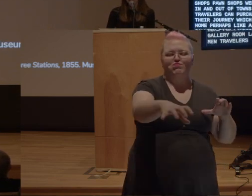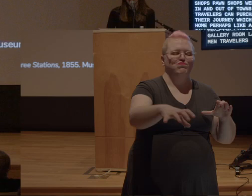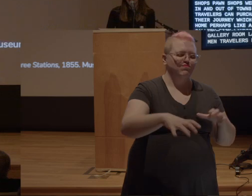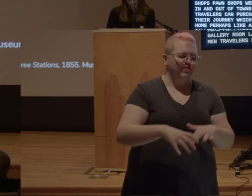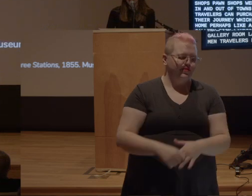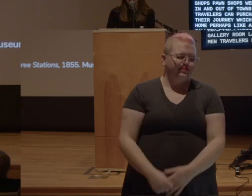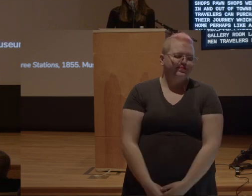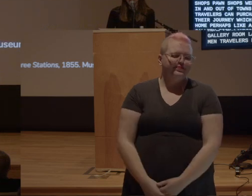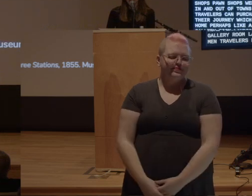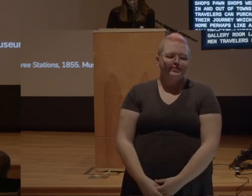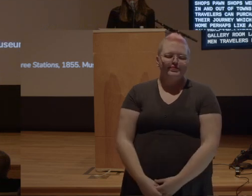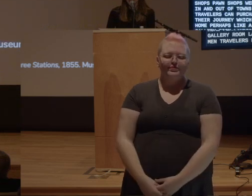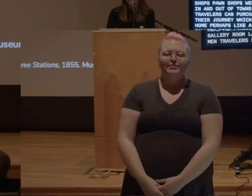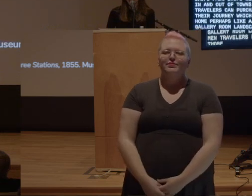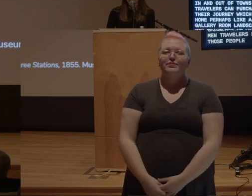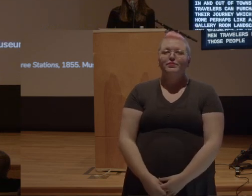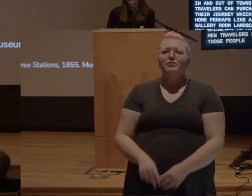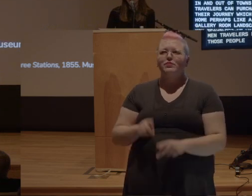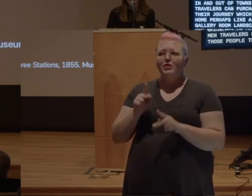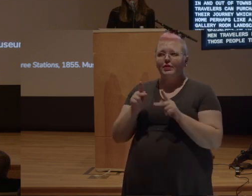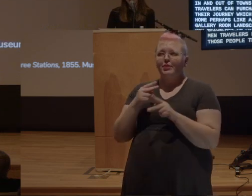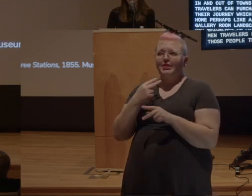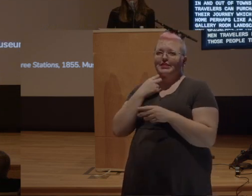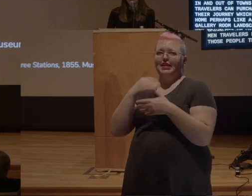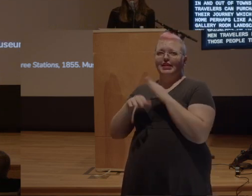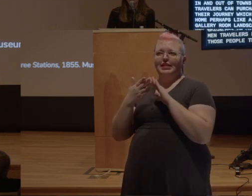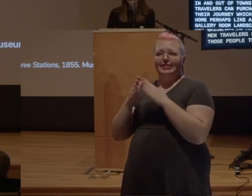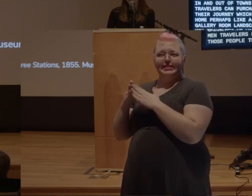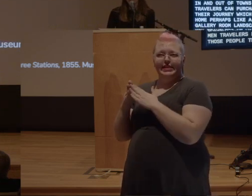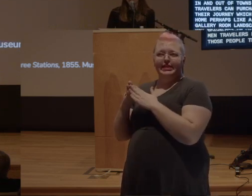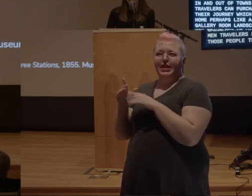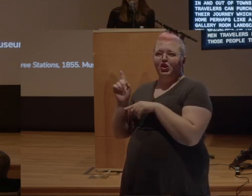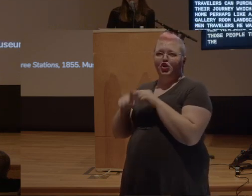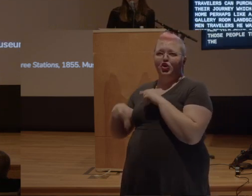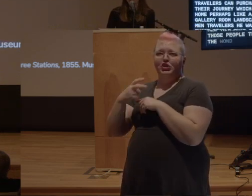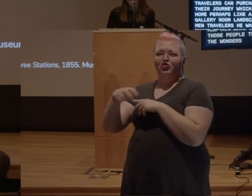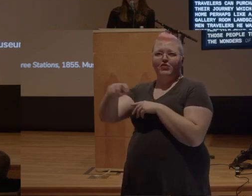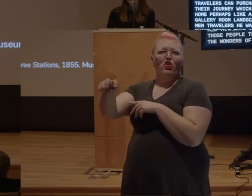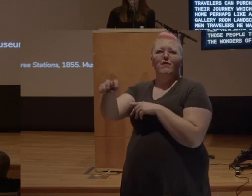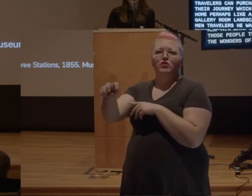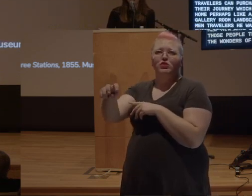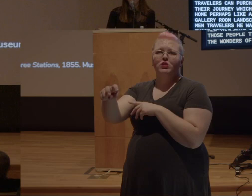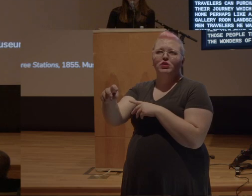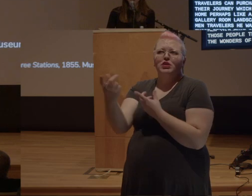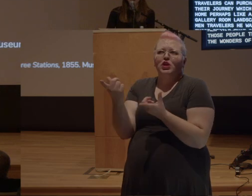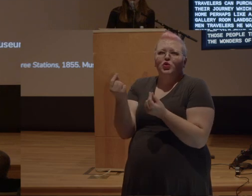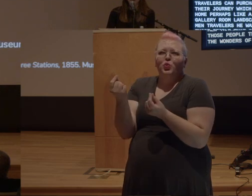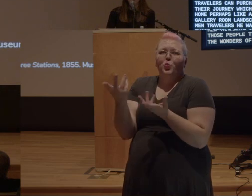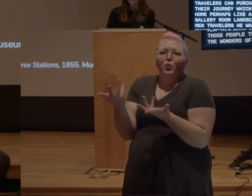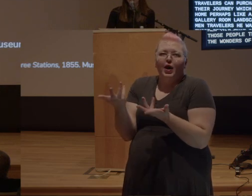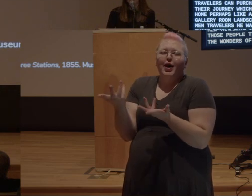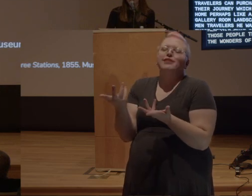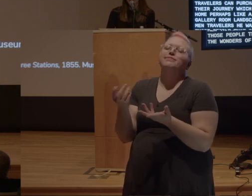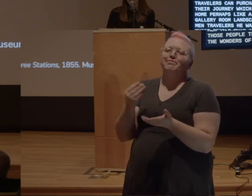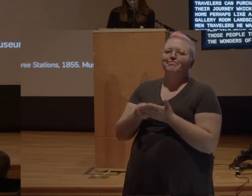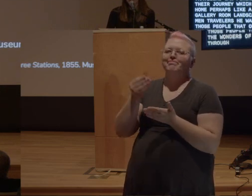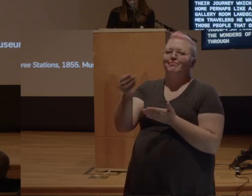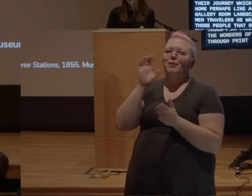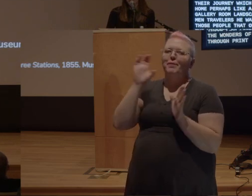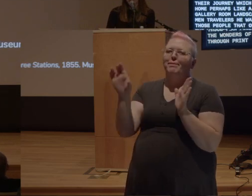city. And for those people, their only opportunity to experience the wonders of life on the road was vicariously through